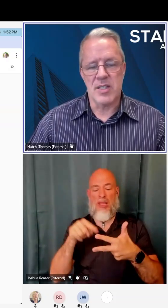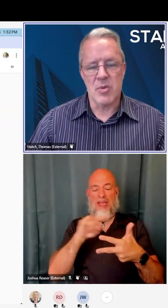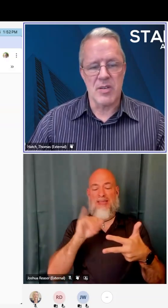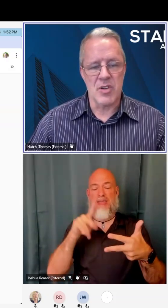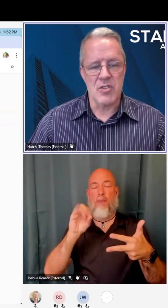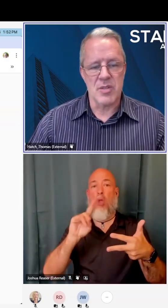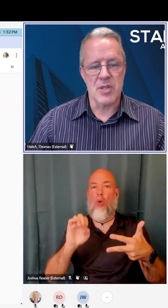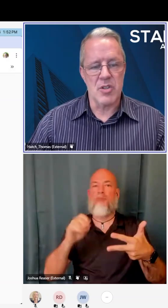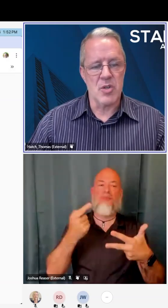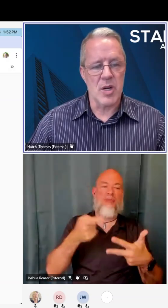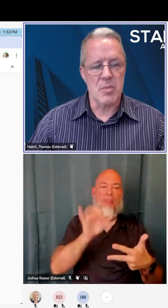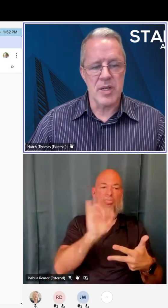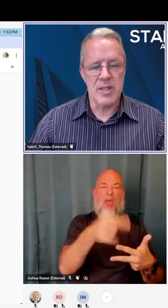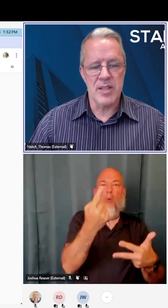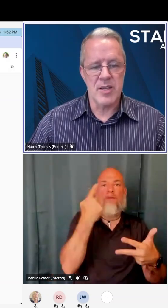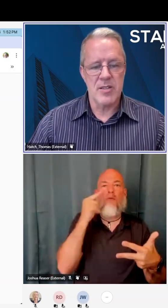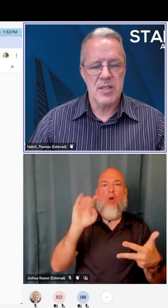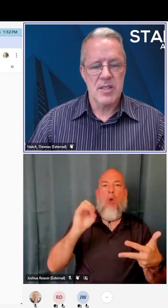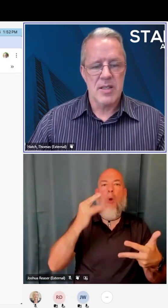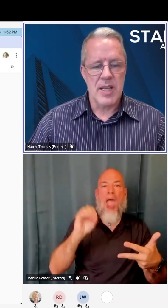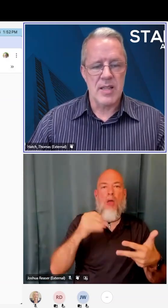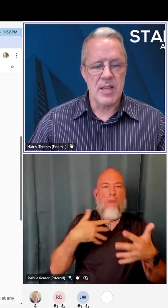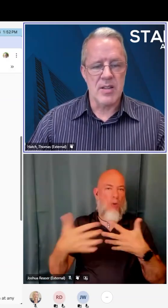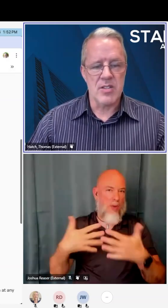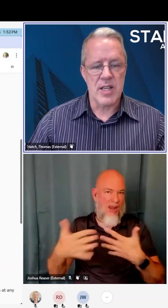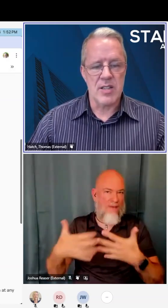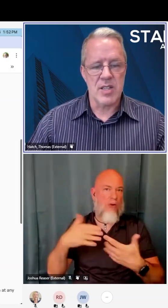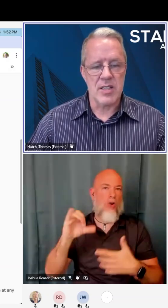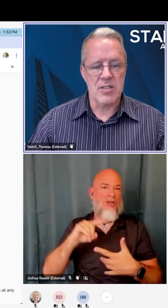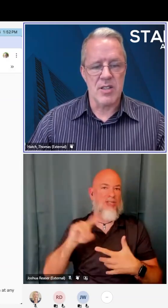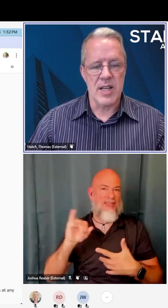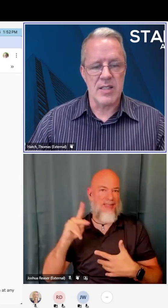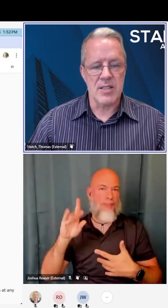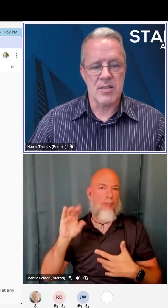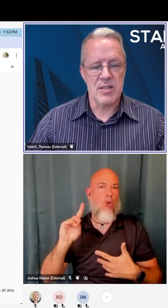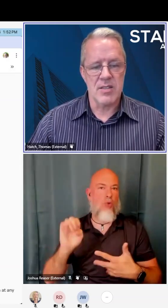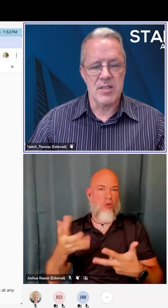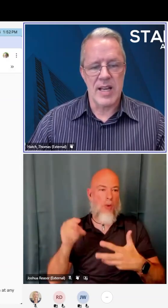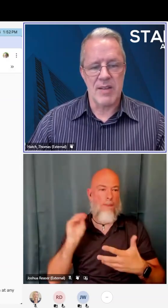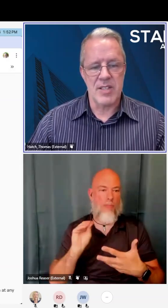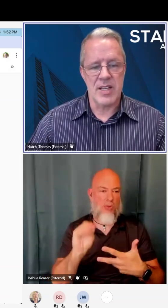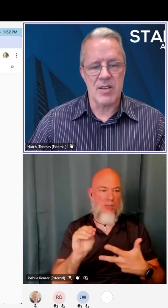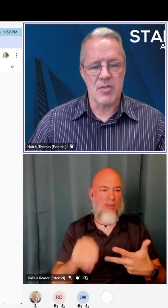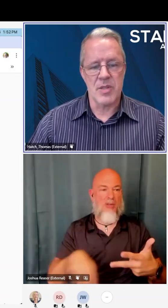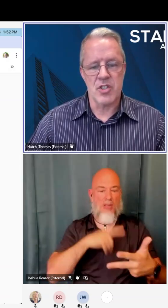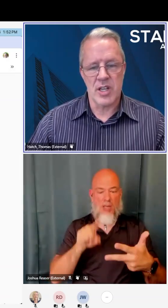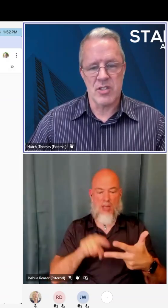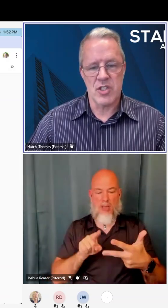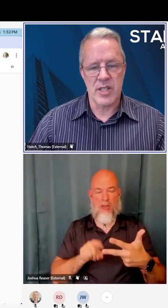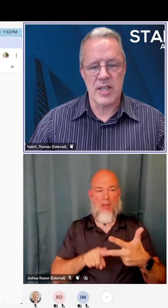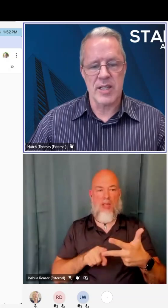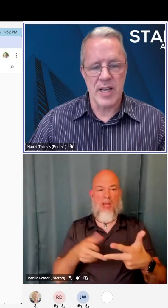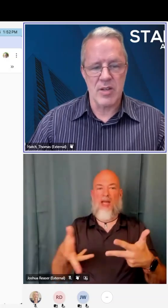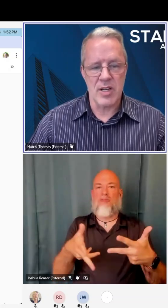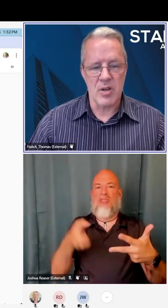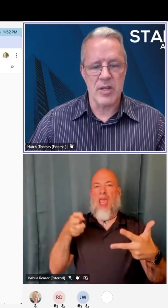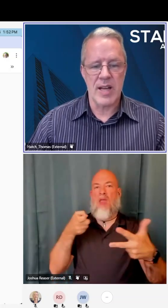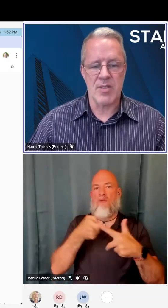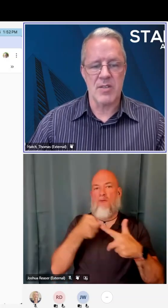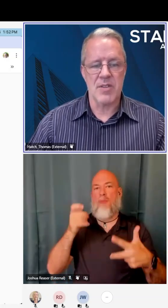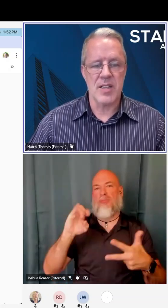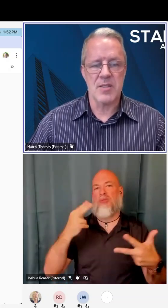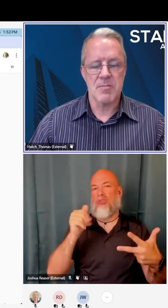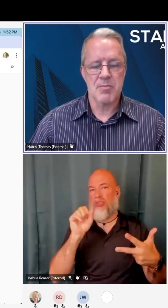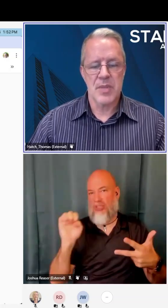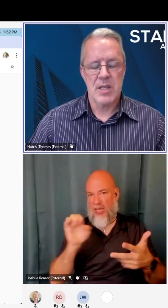Ohio, but whatever zip code you want to put in there. And then in this case, I'm going to select to have it taken from the Chase checking account I already